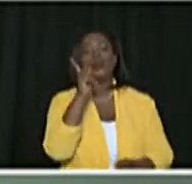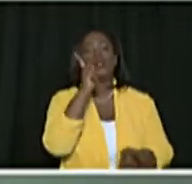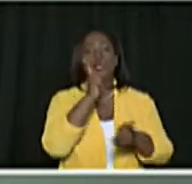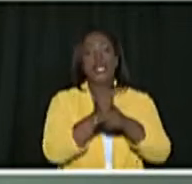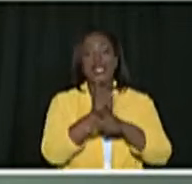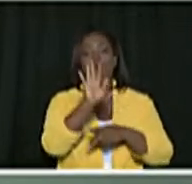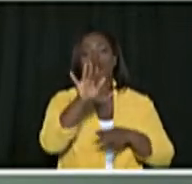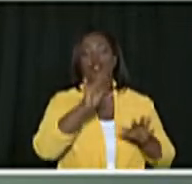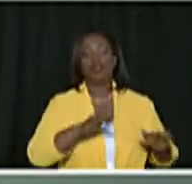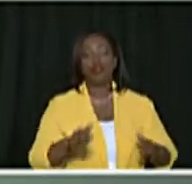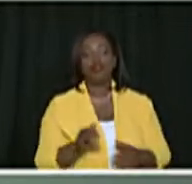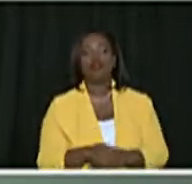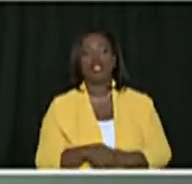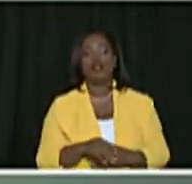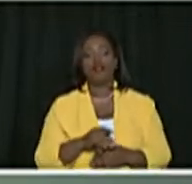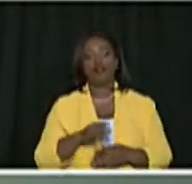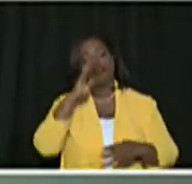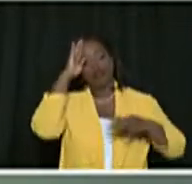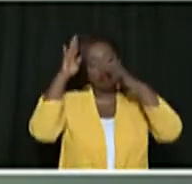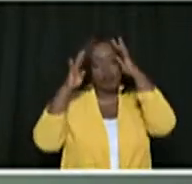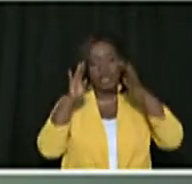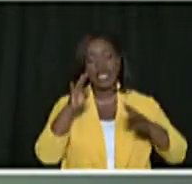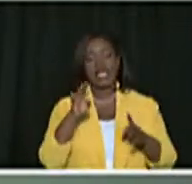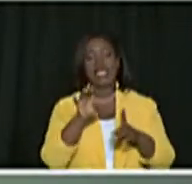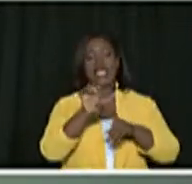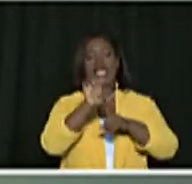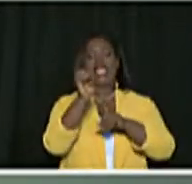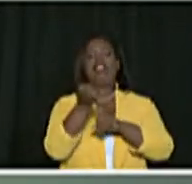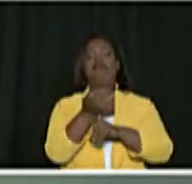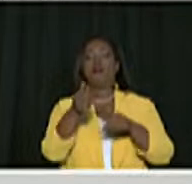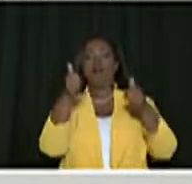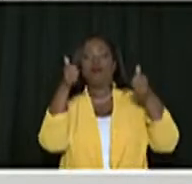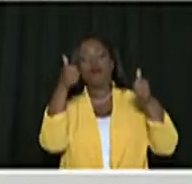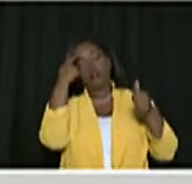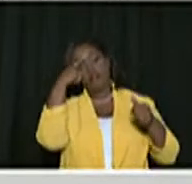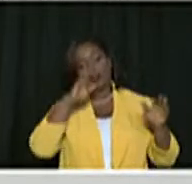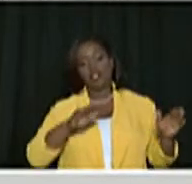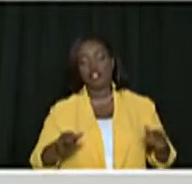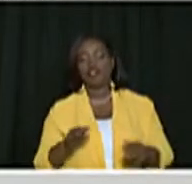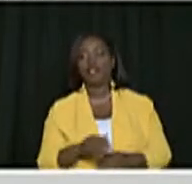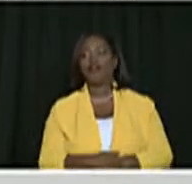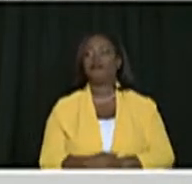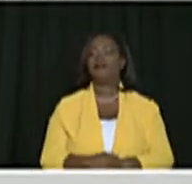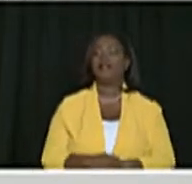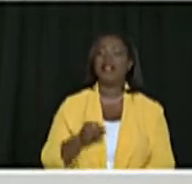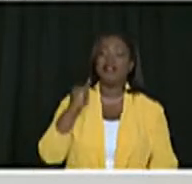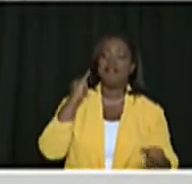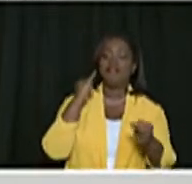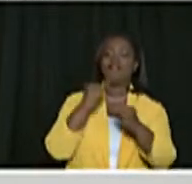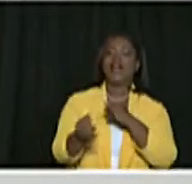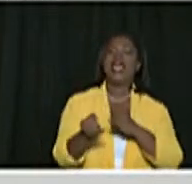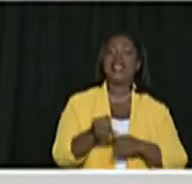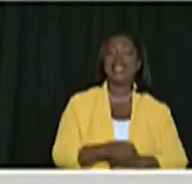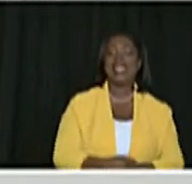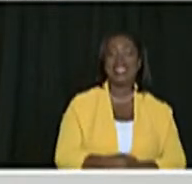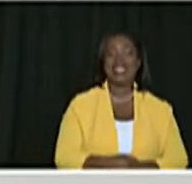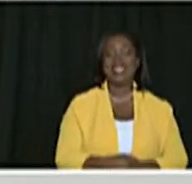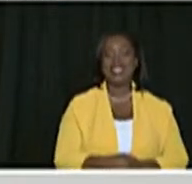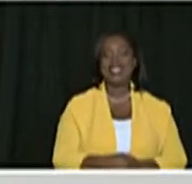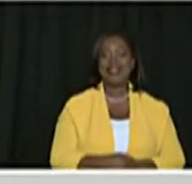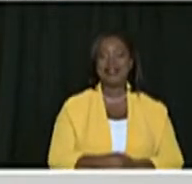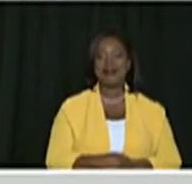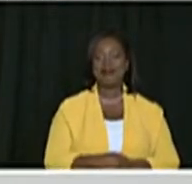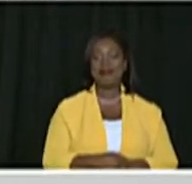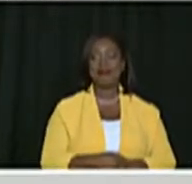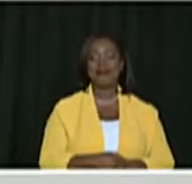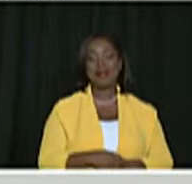make the environment one that is conducive for them. Thank you very much, Mr. Thompson. Finally, the last few seconds for you,